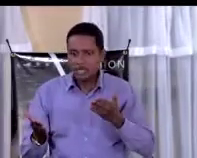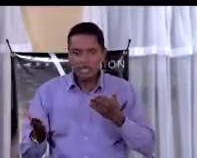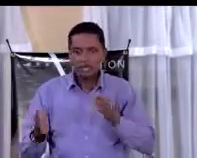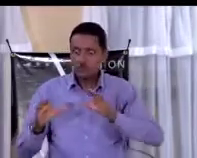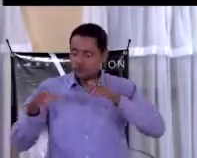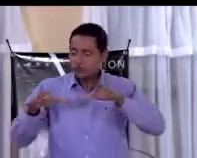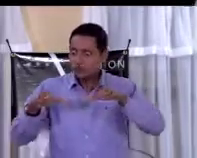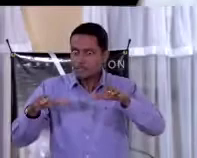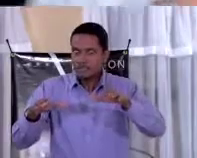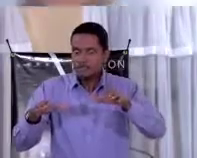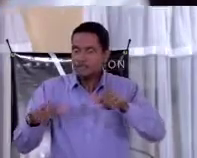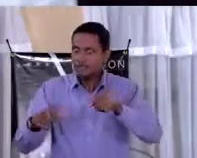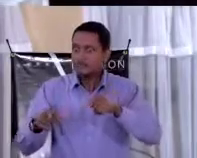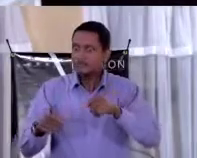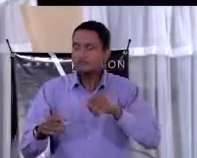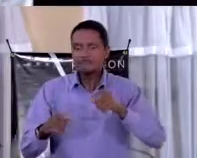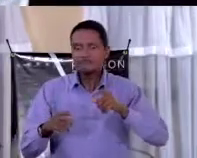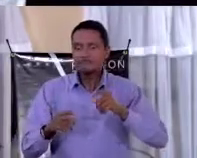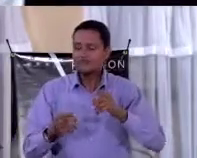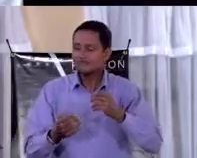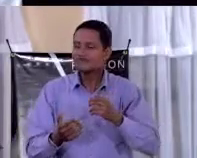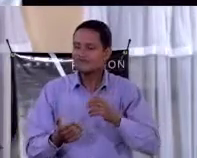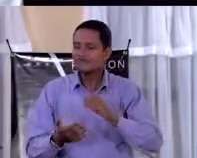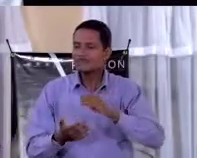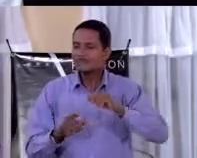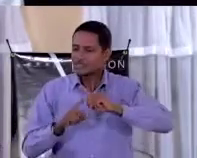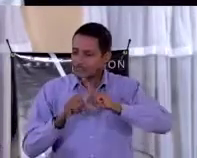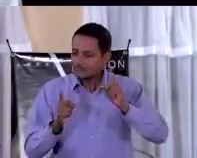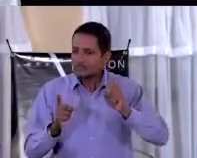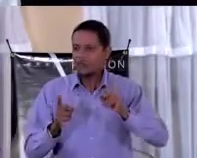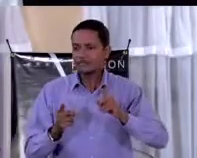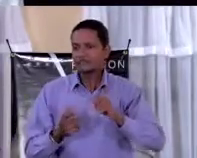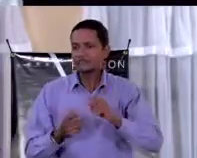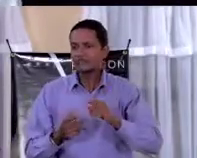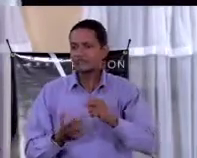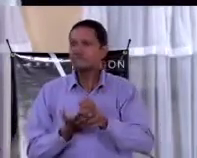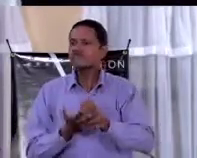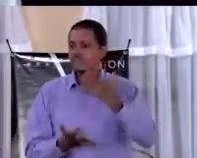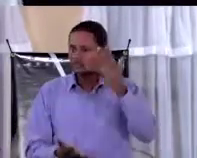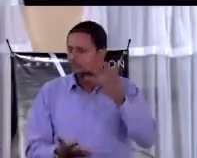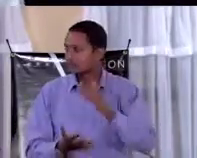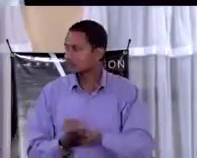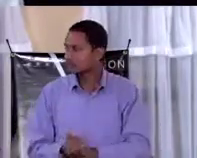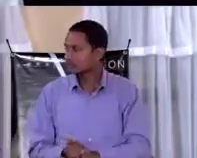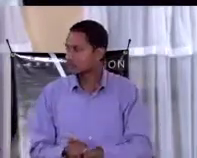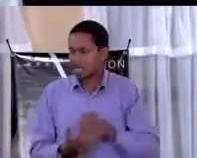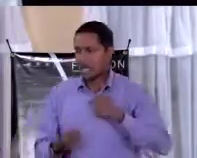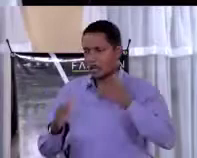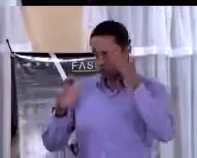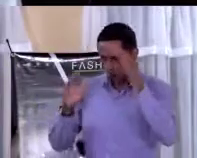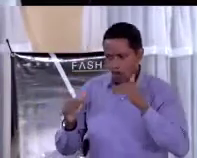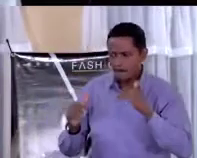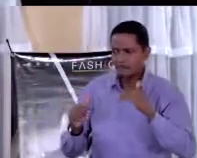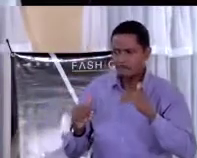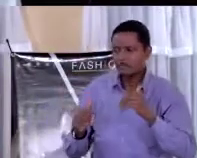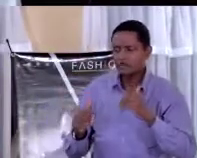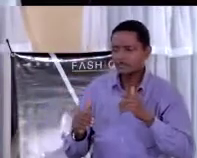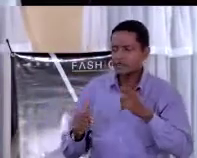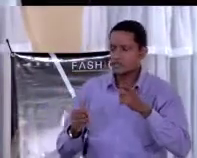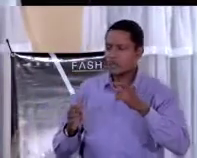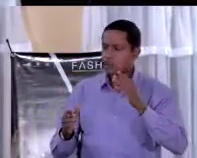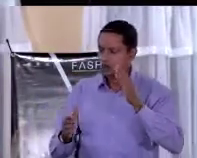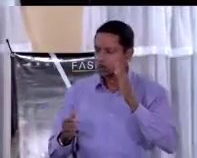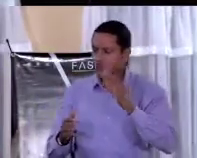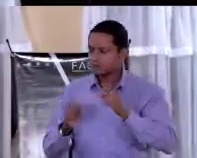Just when you look at fashion history on an international scale, no Italian designer broke into the fashion industry